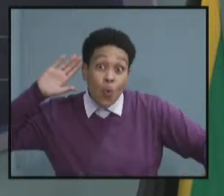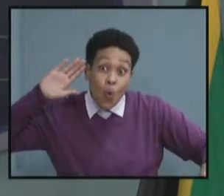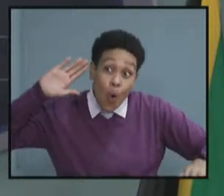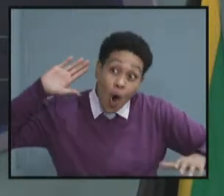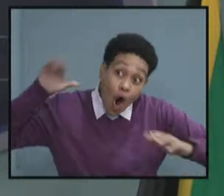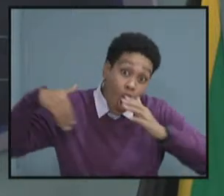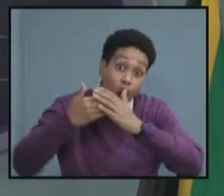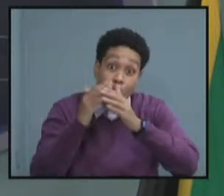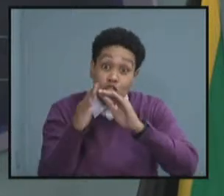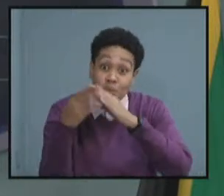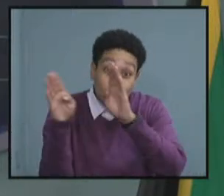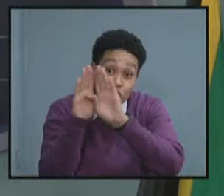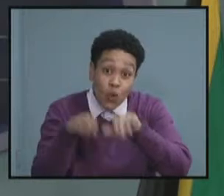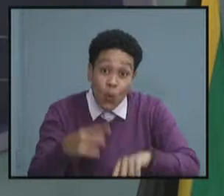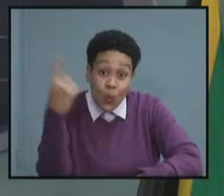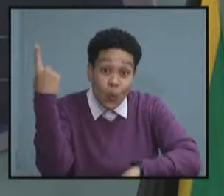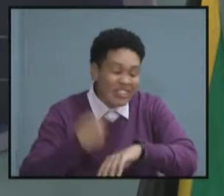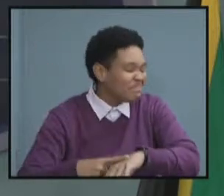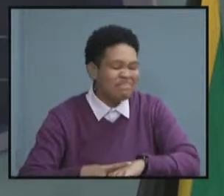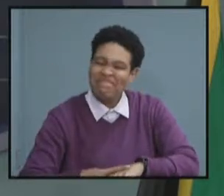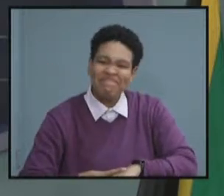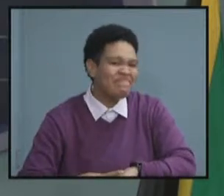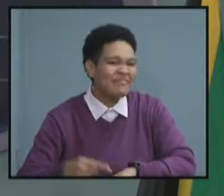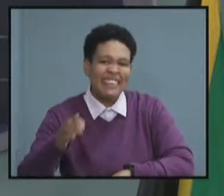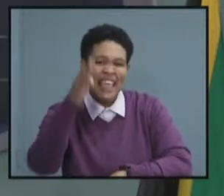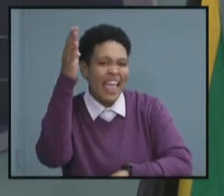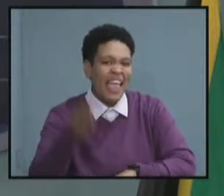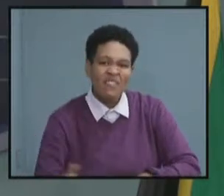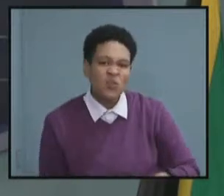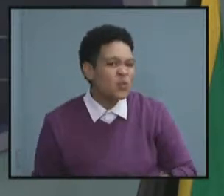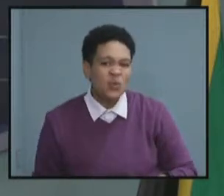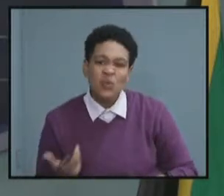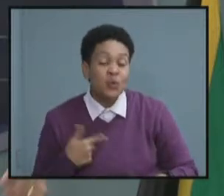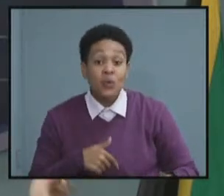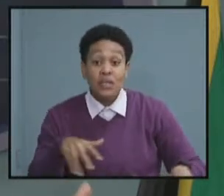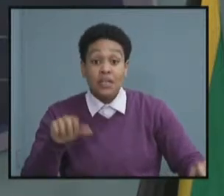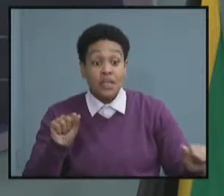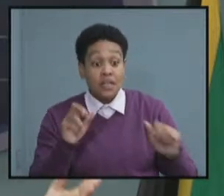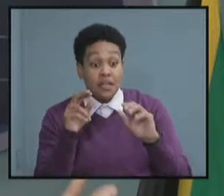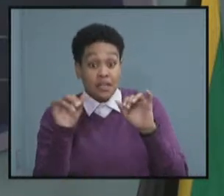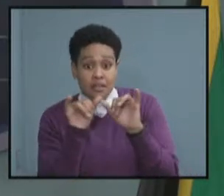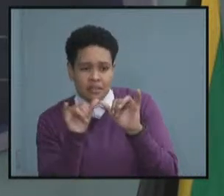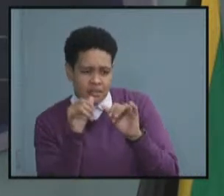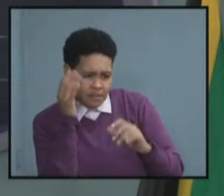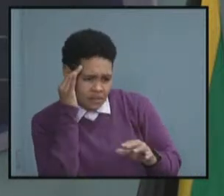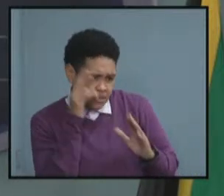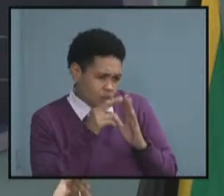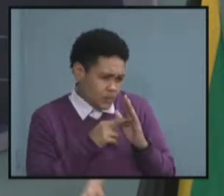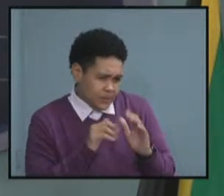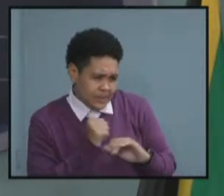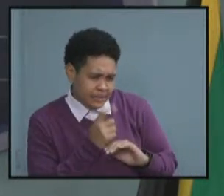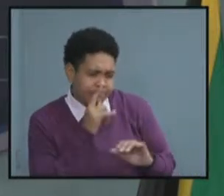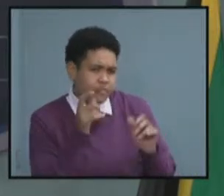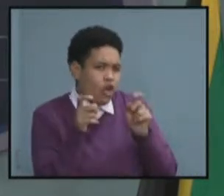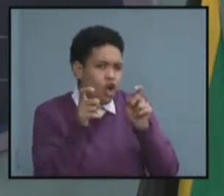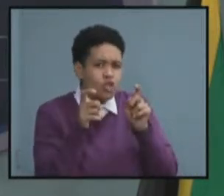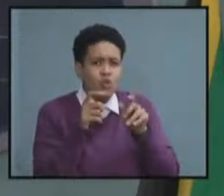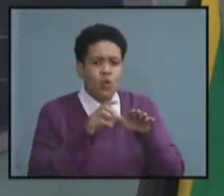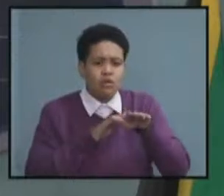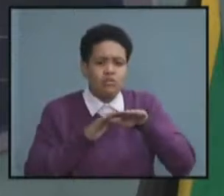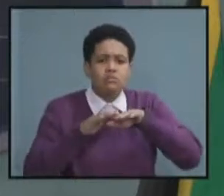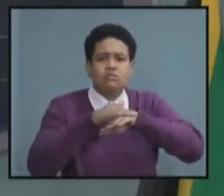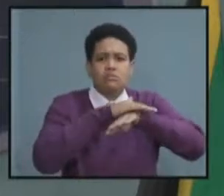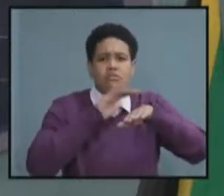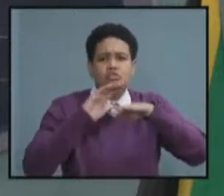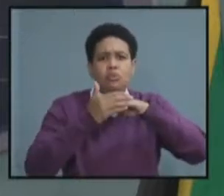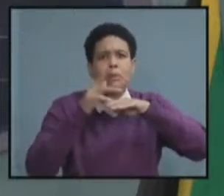economy. We took measures to control our borders, and we have been doing that from the start. From even before